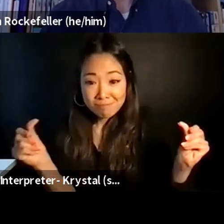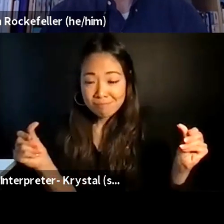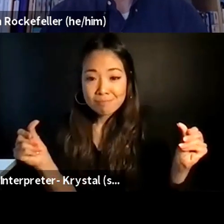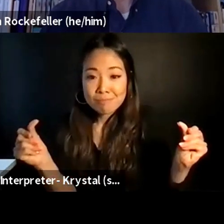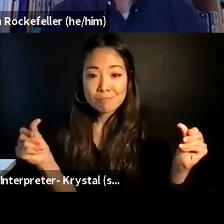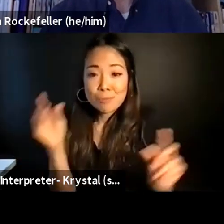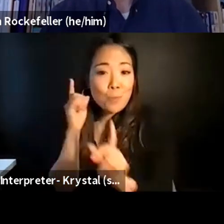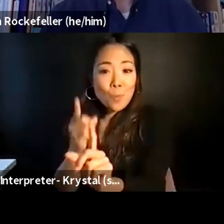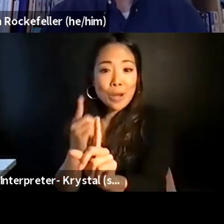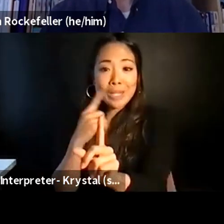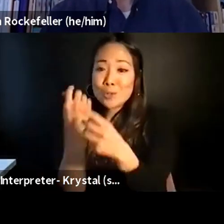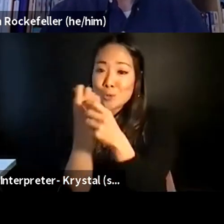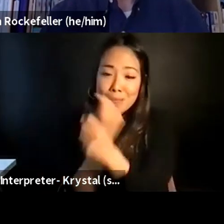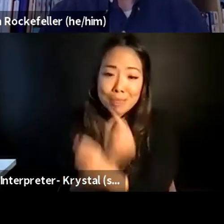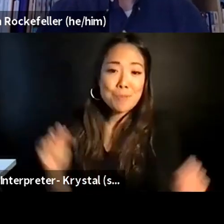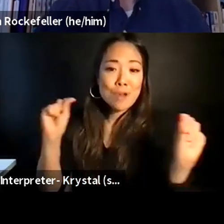queer folks.